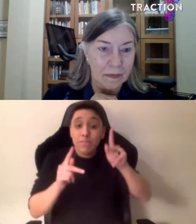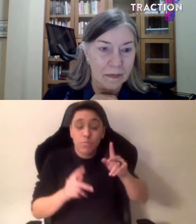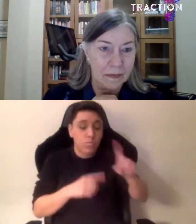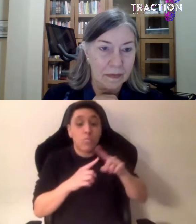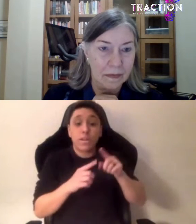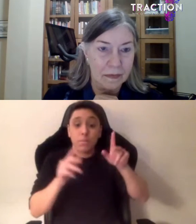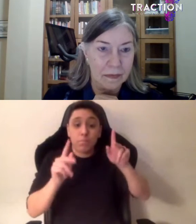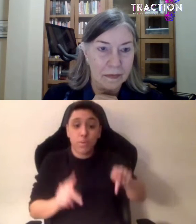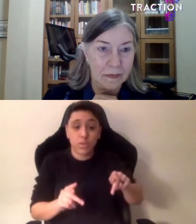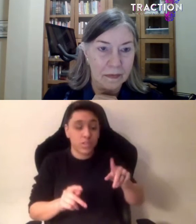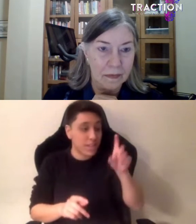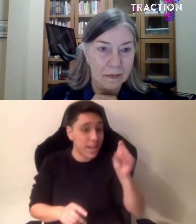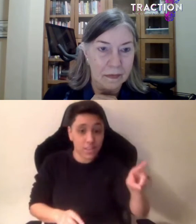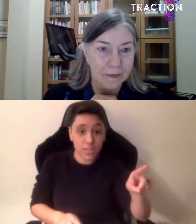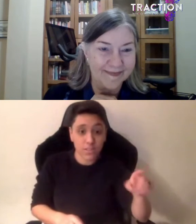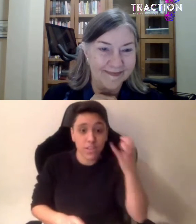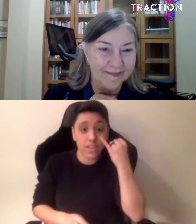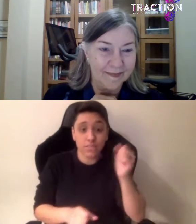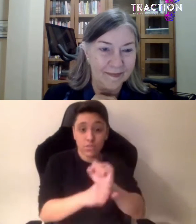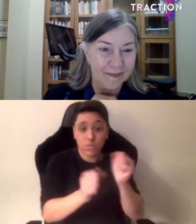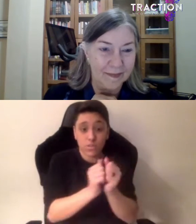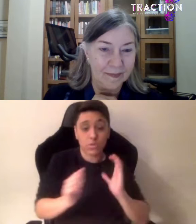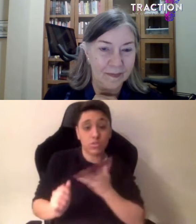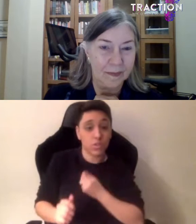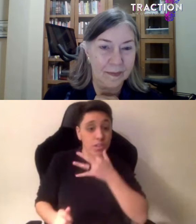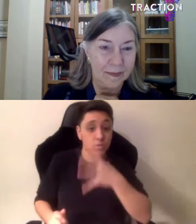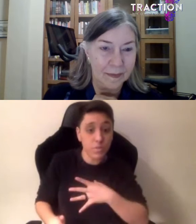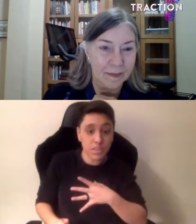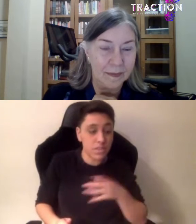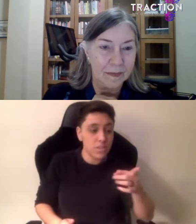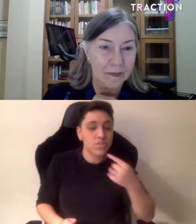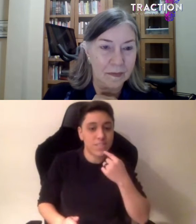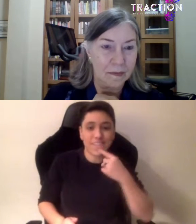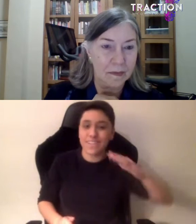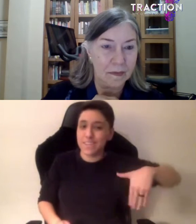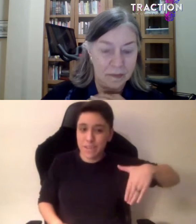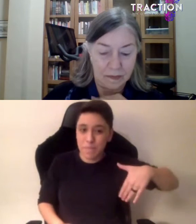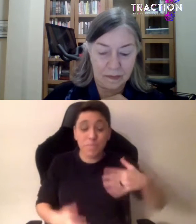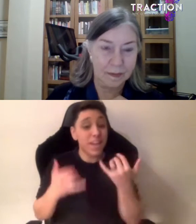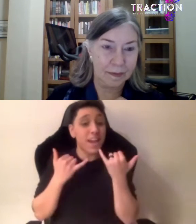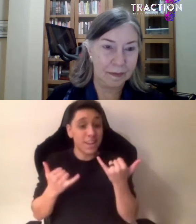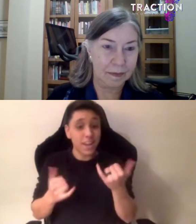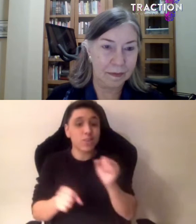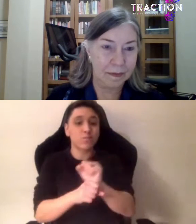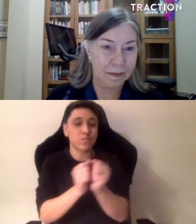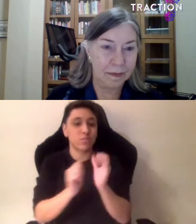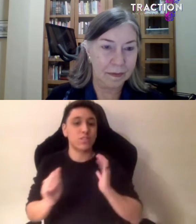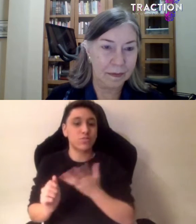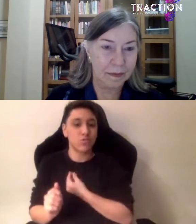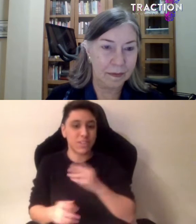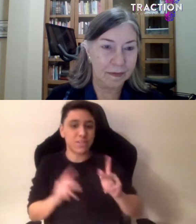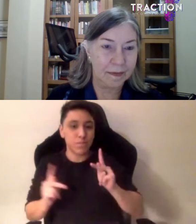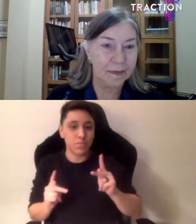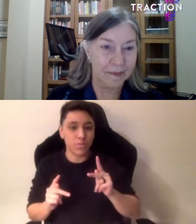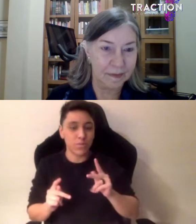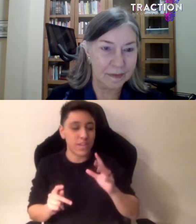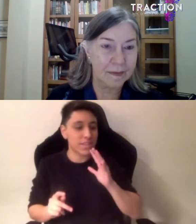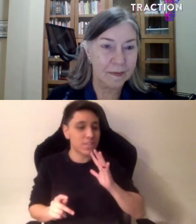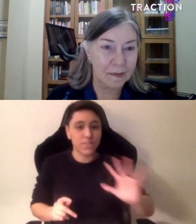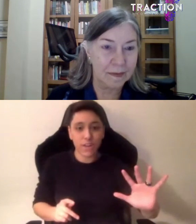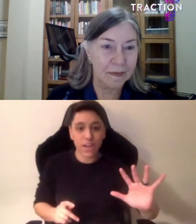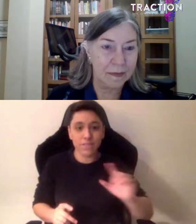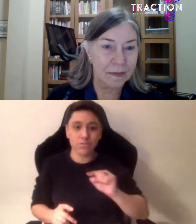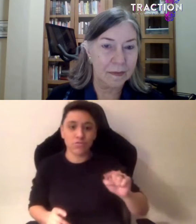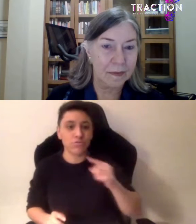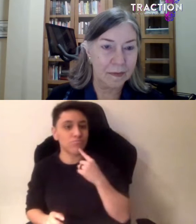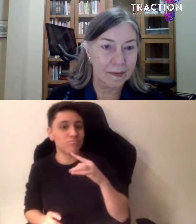Gromko said, "Not yet." She now treats transgender people from all ages, age 5 through 85. In addition to